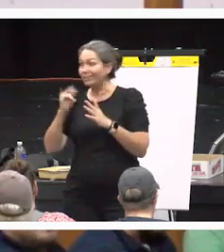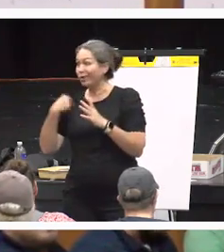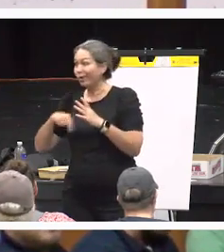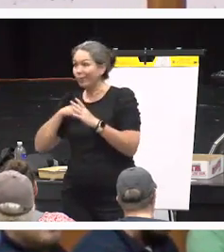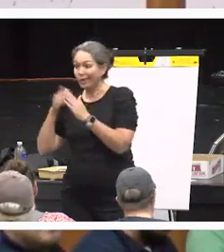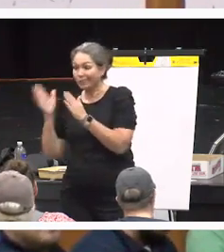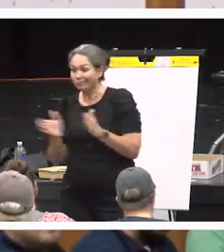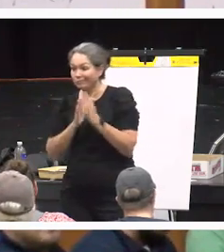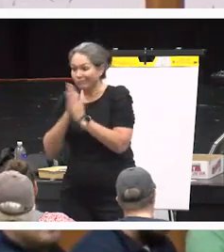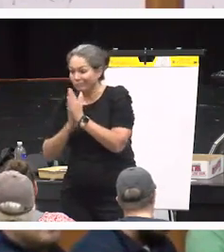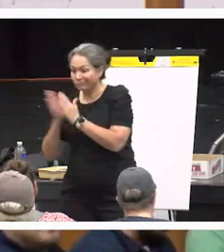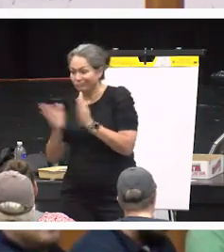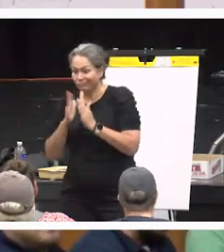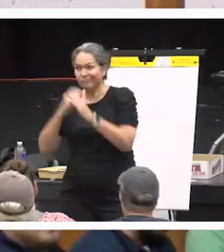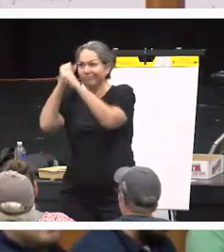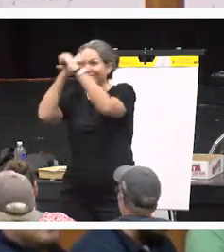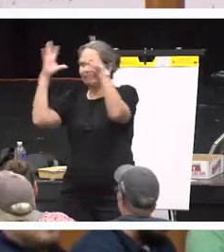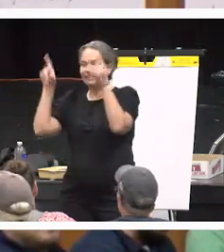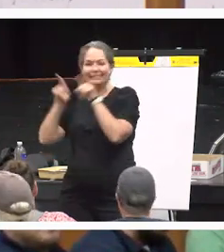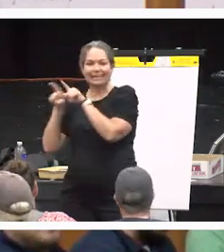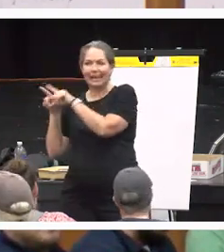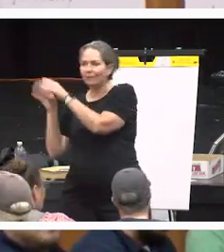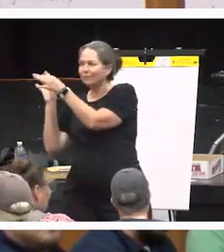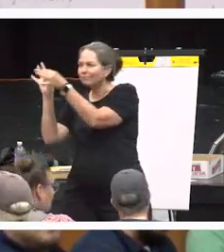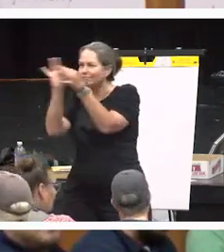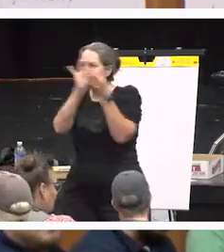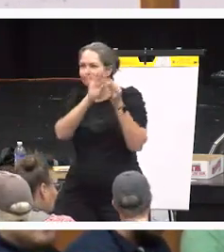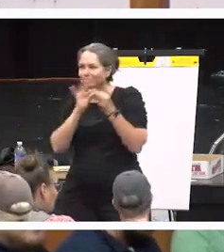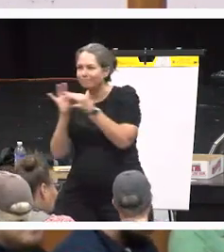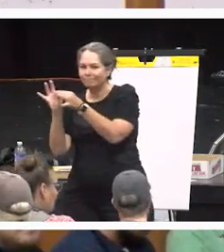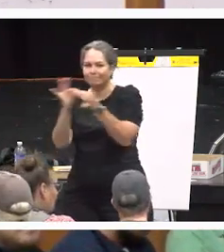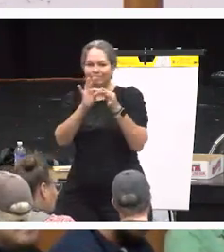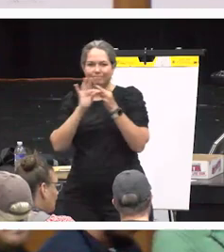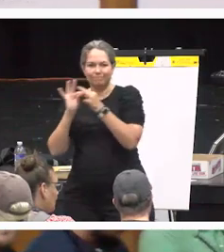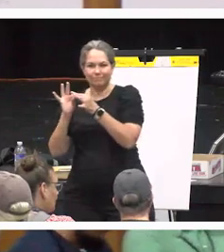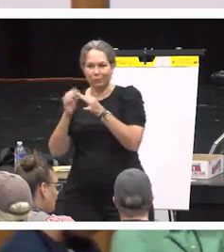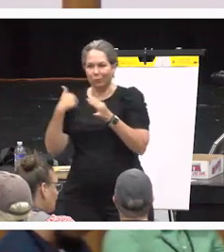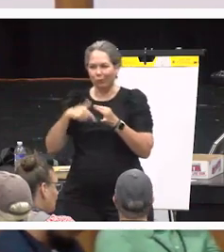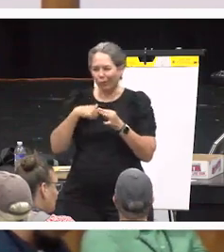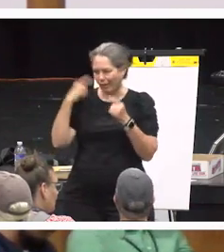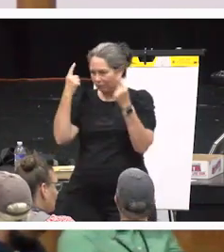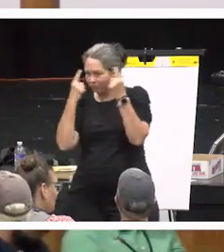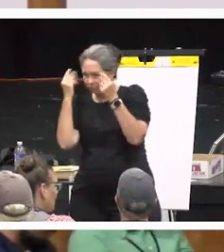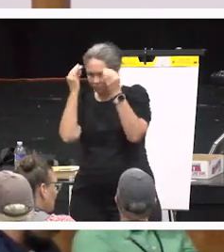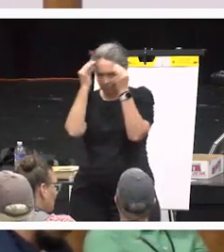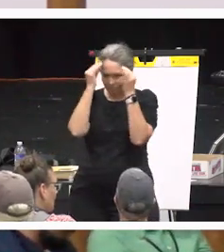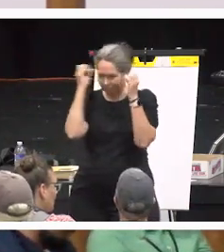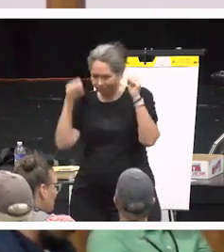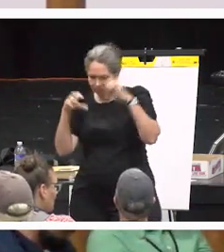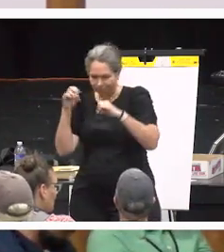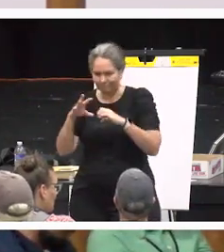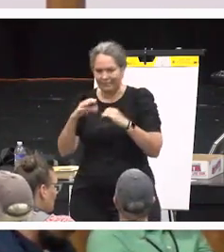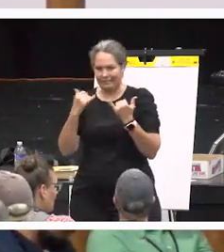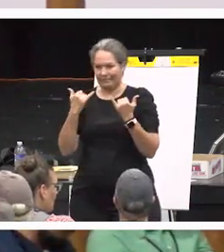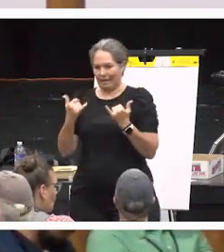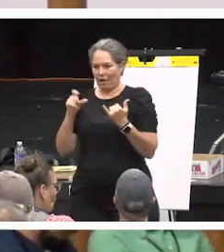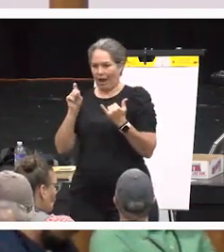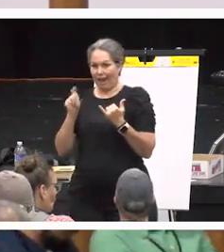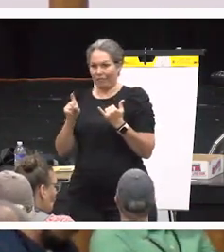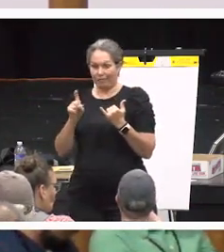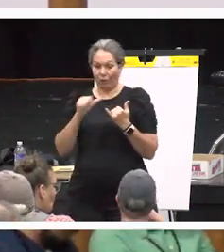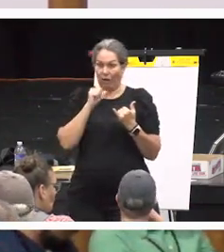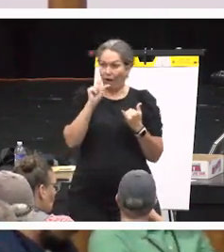put a lot of ideas out there. There's been a lot of brainstorming in this process. And now we're going to where we gestate